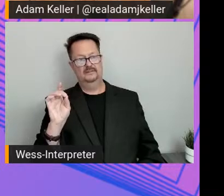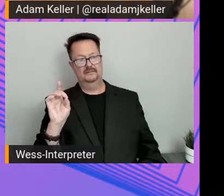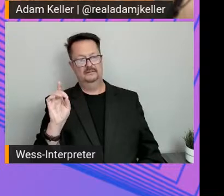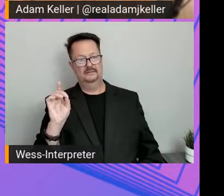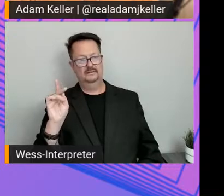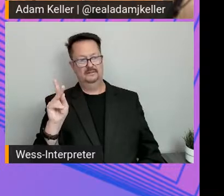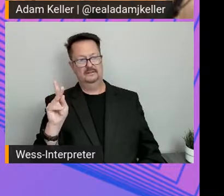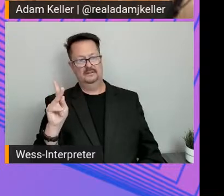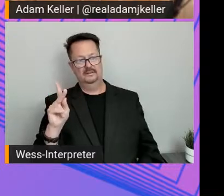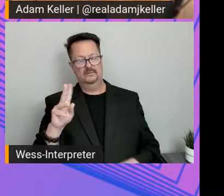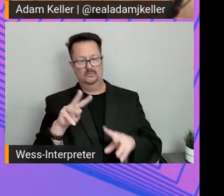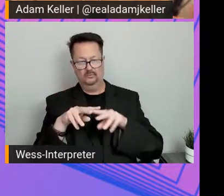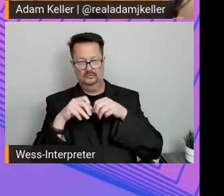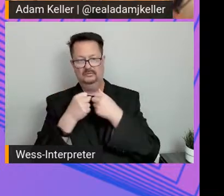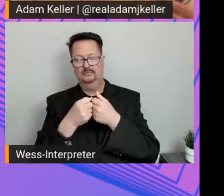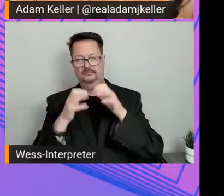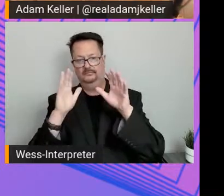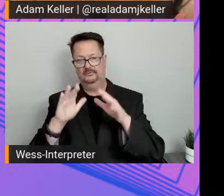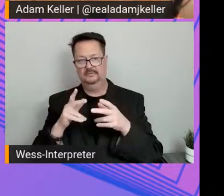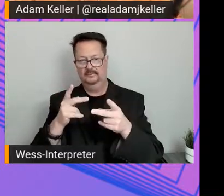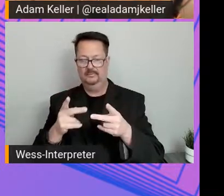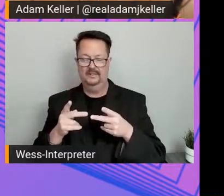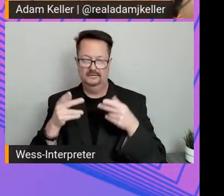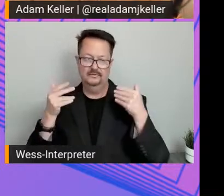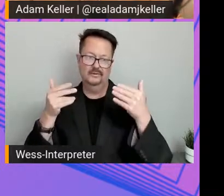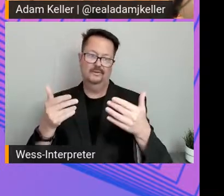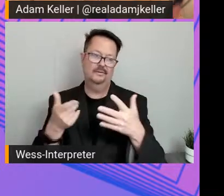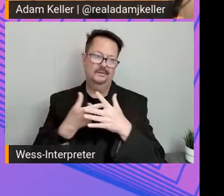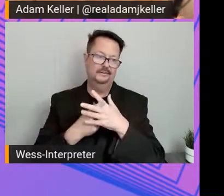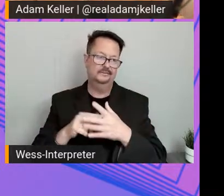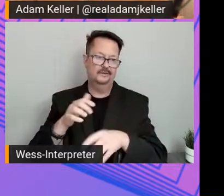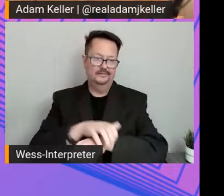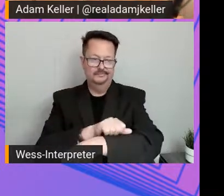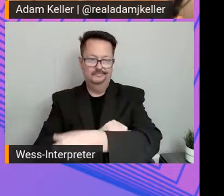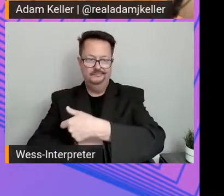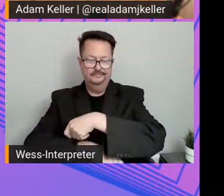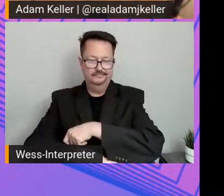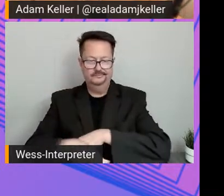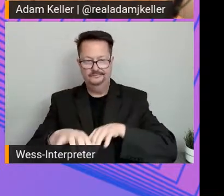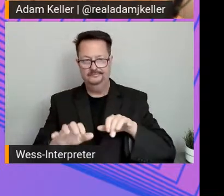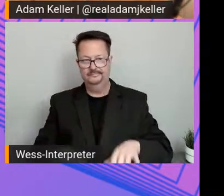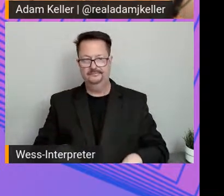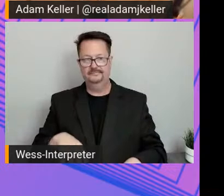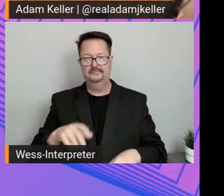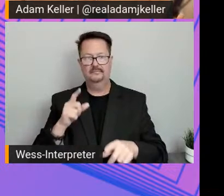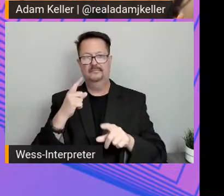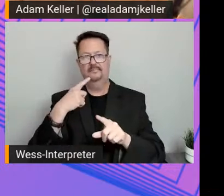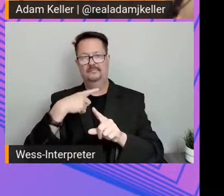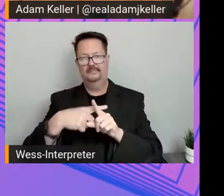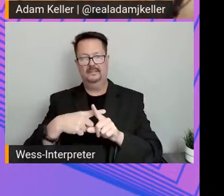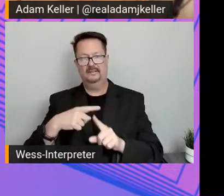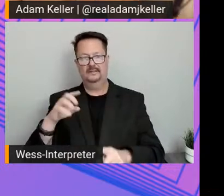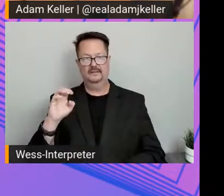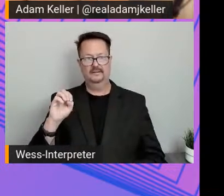started if you want to just get hands-on with the CDK, as well as ECS workshop has some great stuff there as